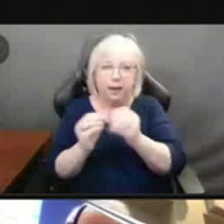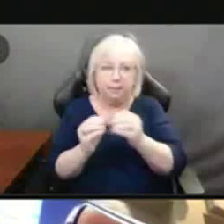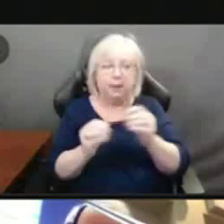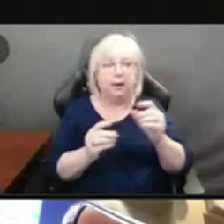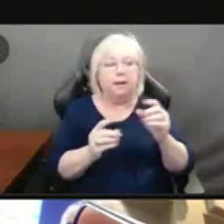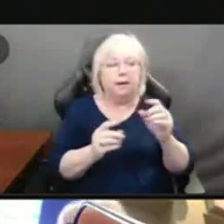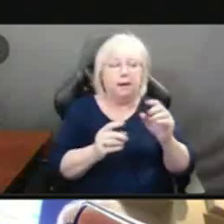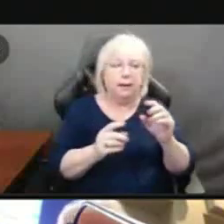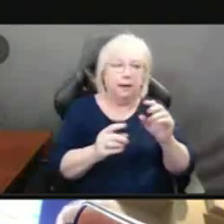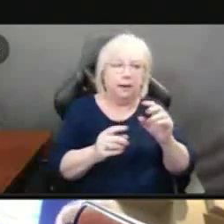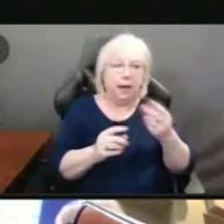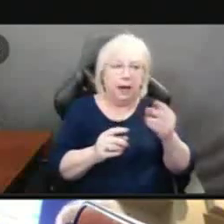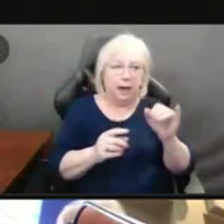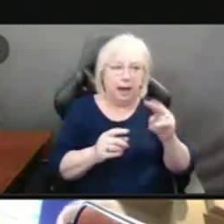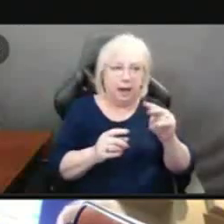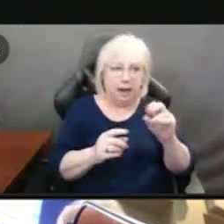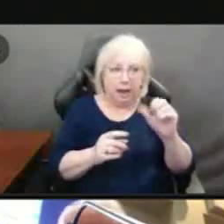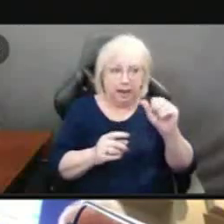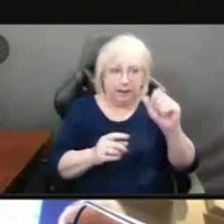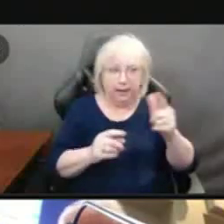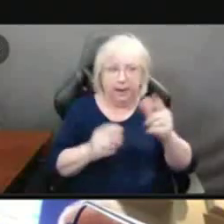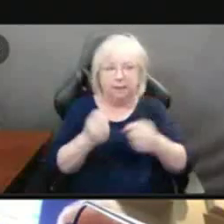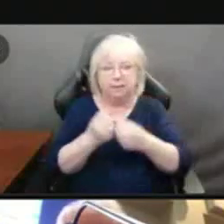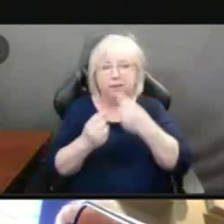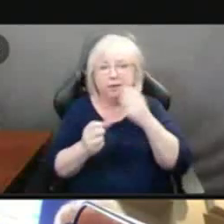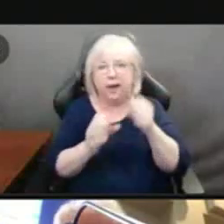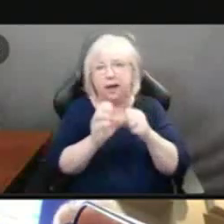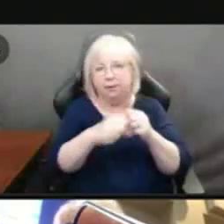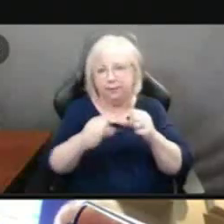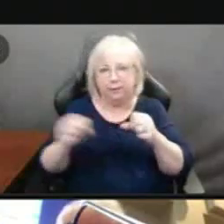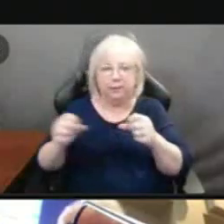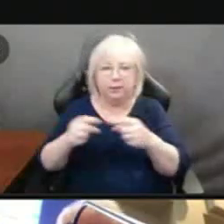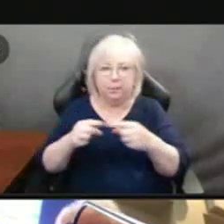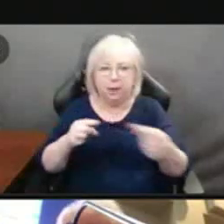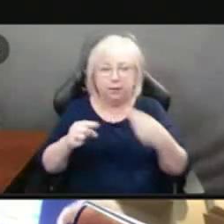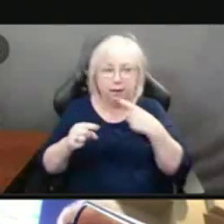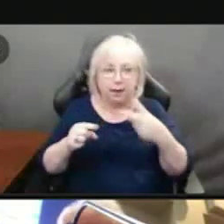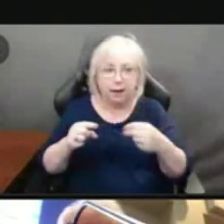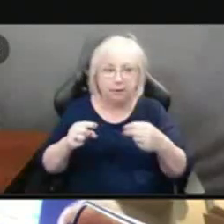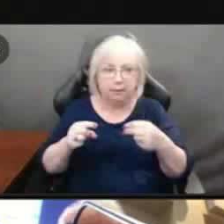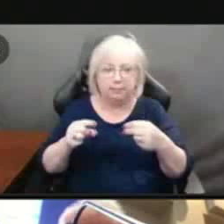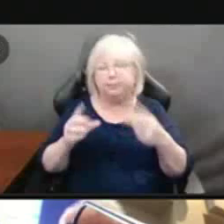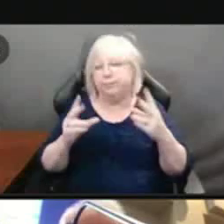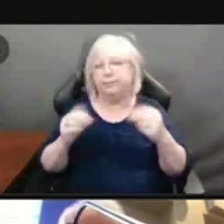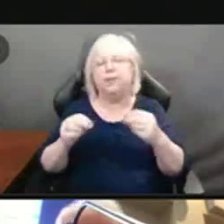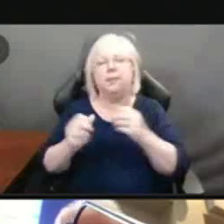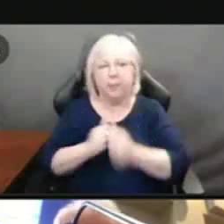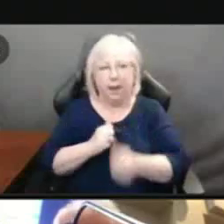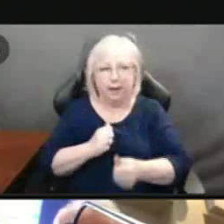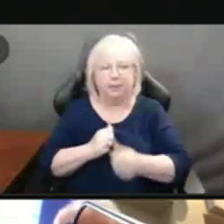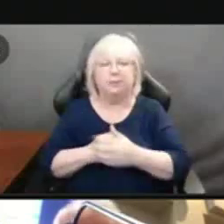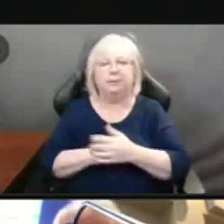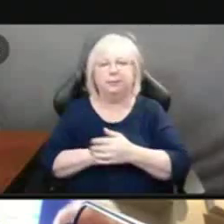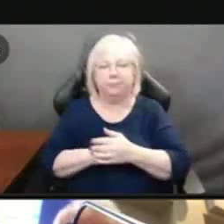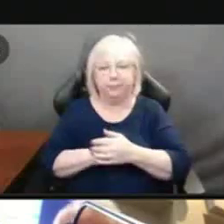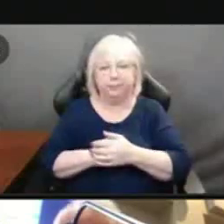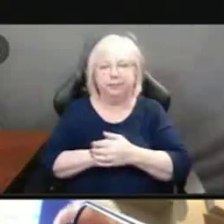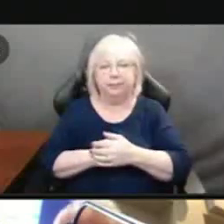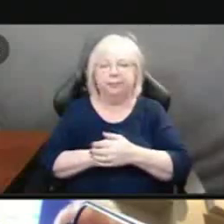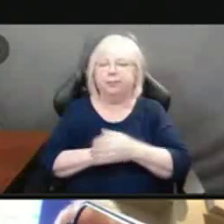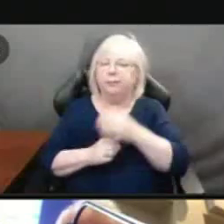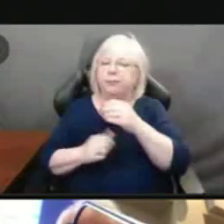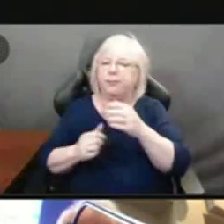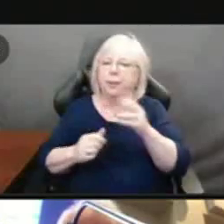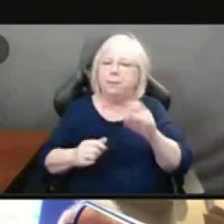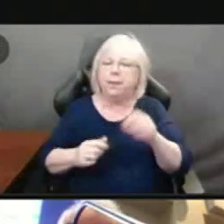Hines. All those in favor, please say aye. Aye. All those opposed, please say nay. Ayes have it. Madam Clerk,